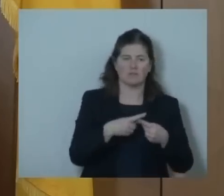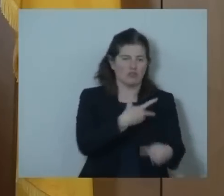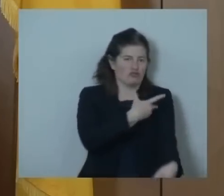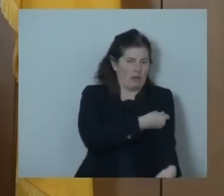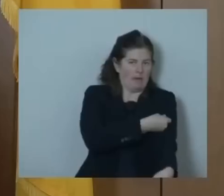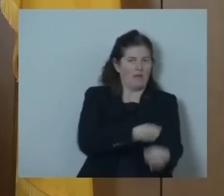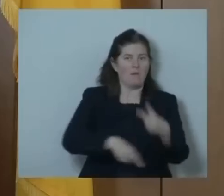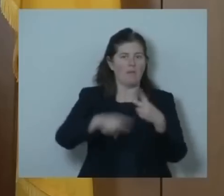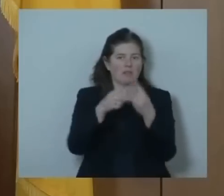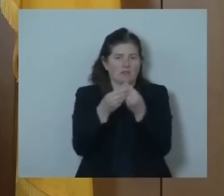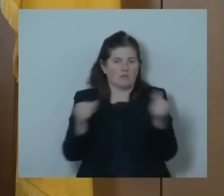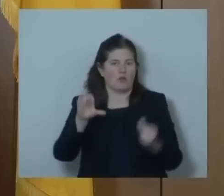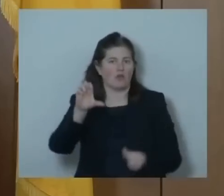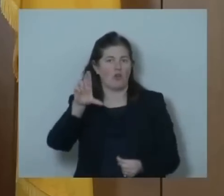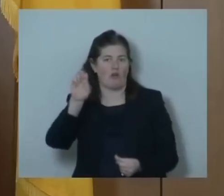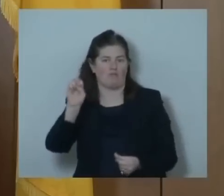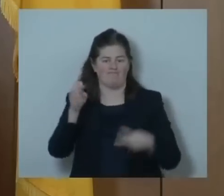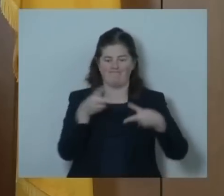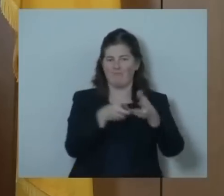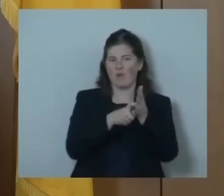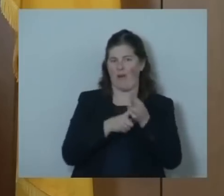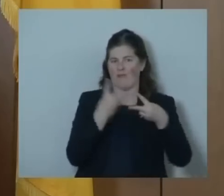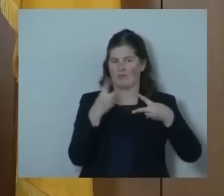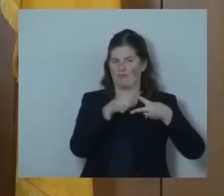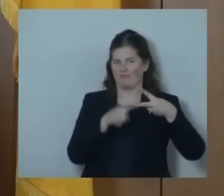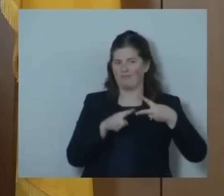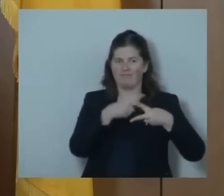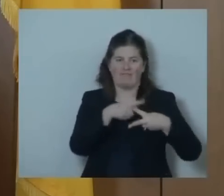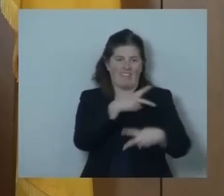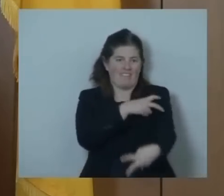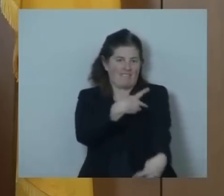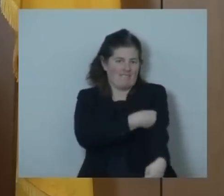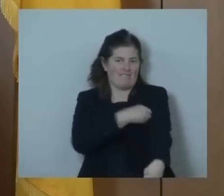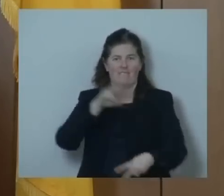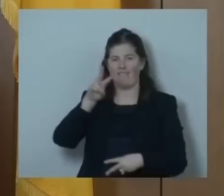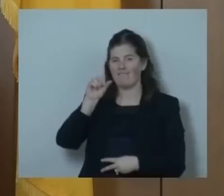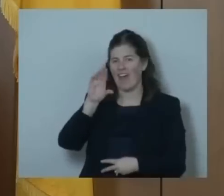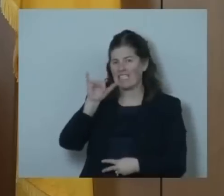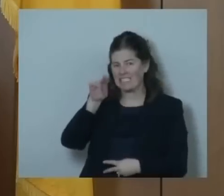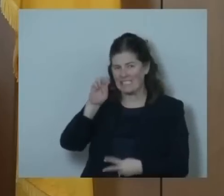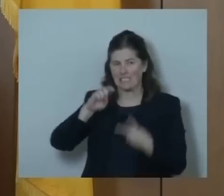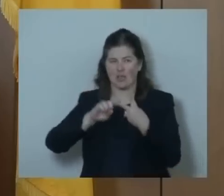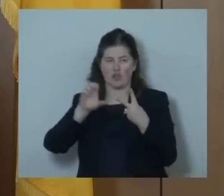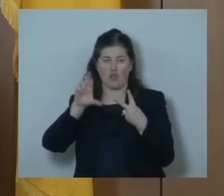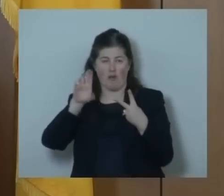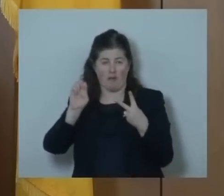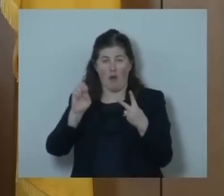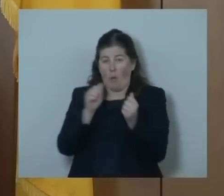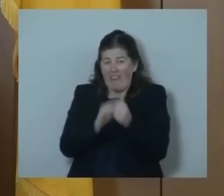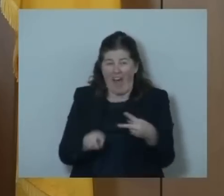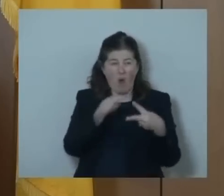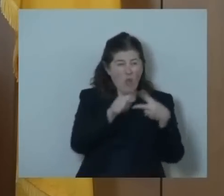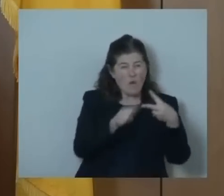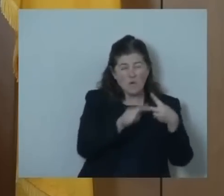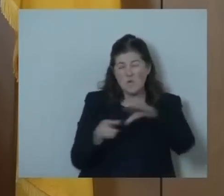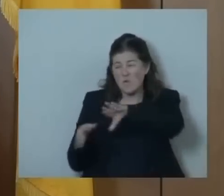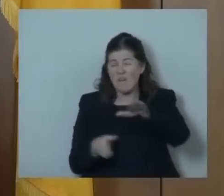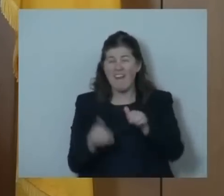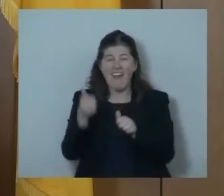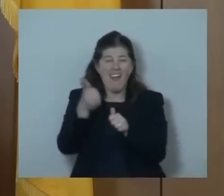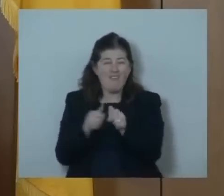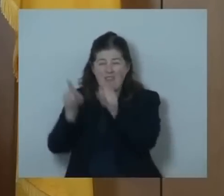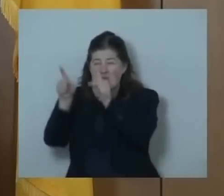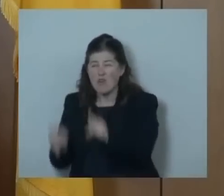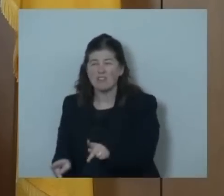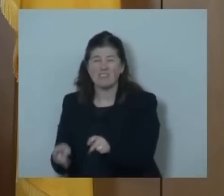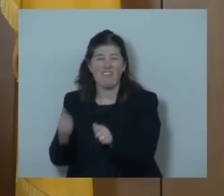without those two things, every member every resident, every region, every